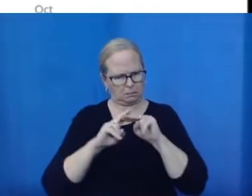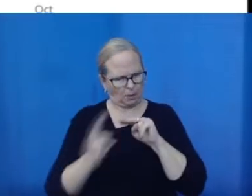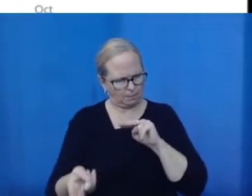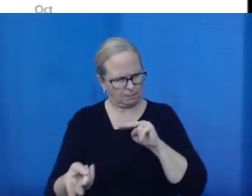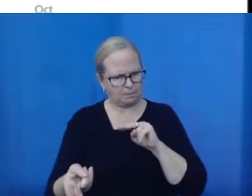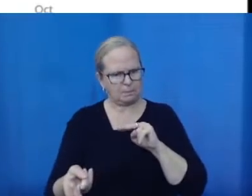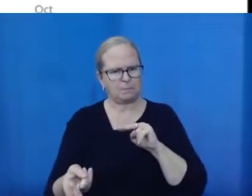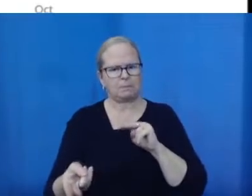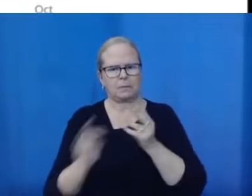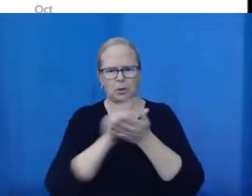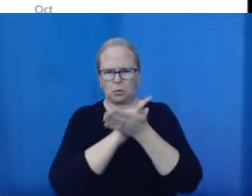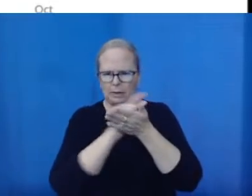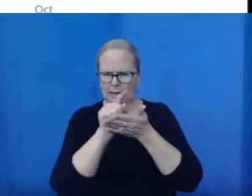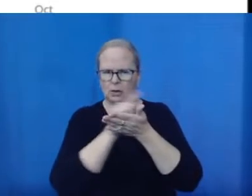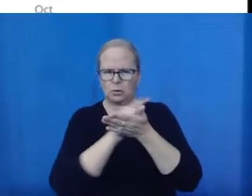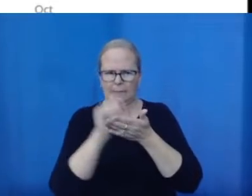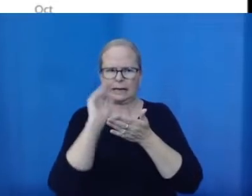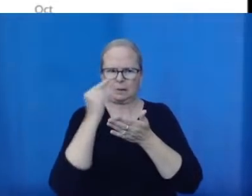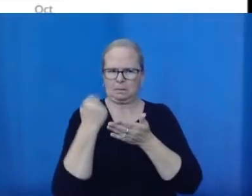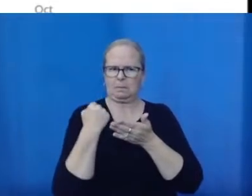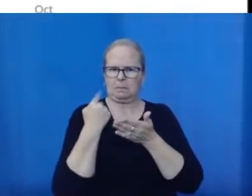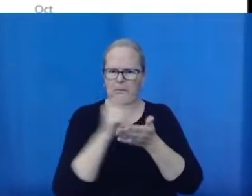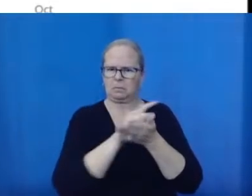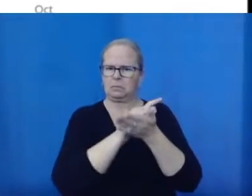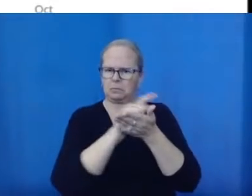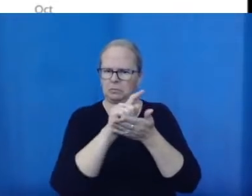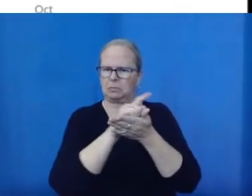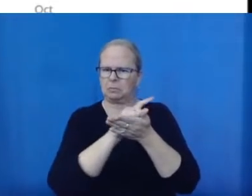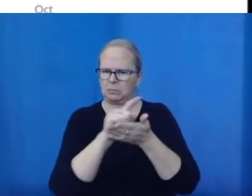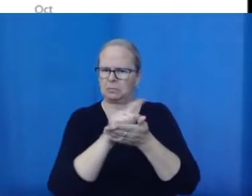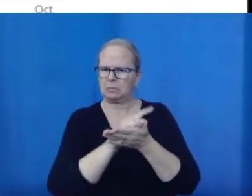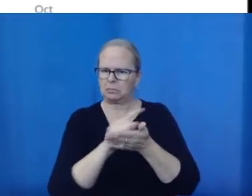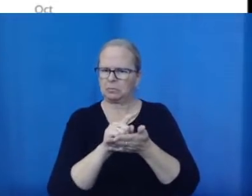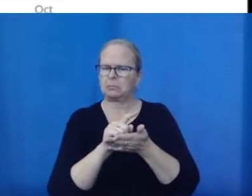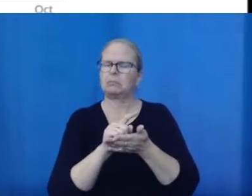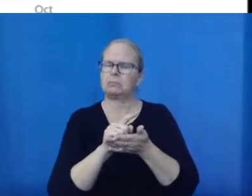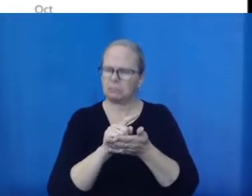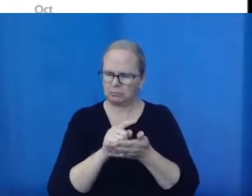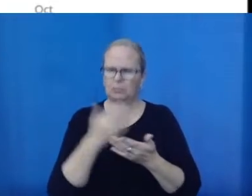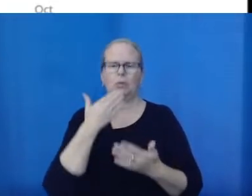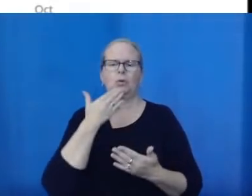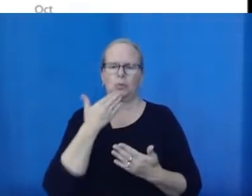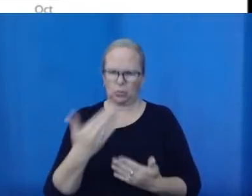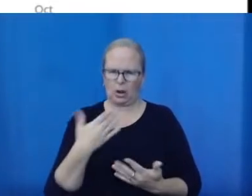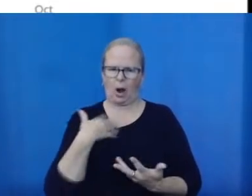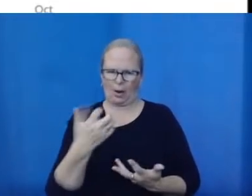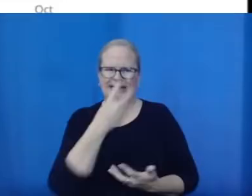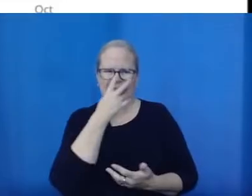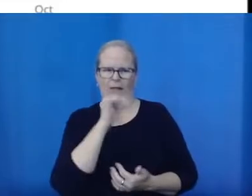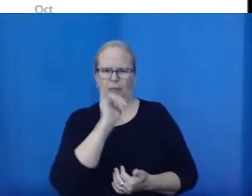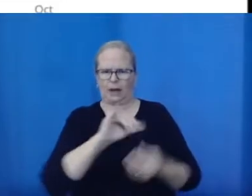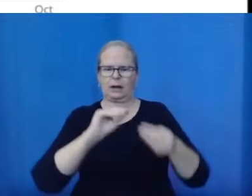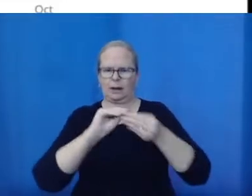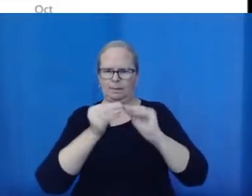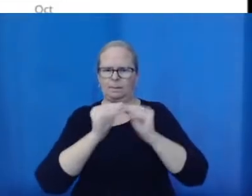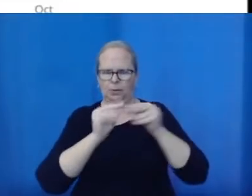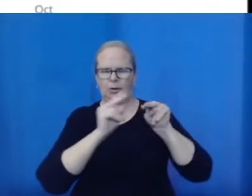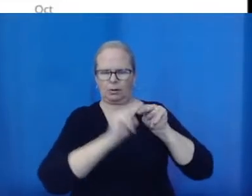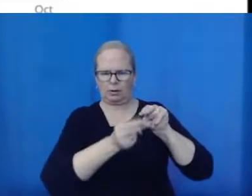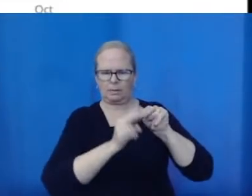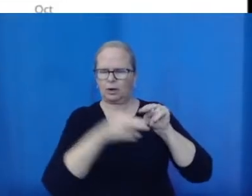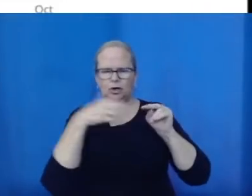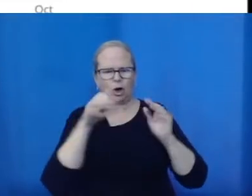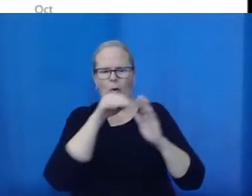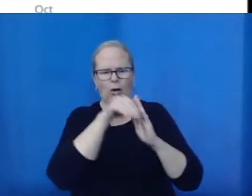what we want to see. We want to see that going down and at no time plateauing. There are a couple of strange numbers, those